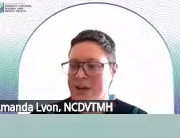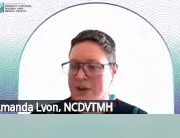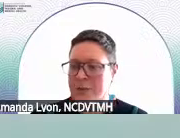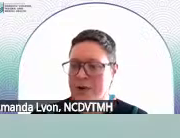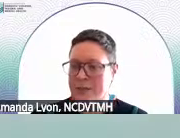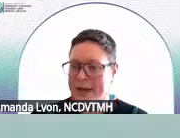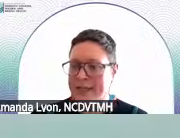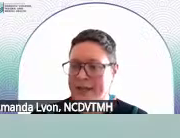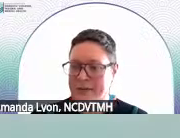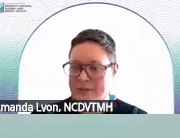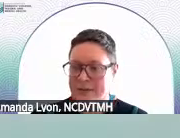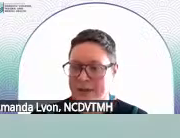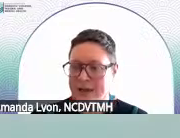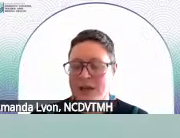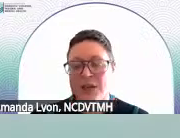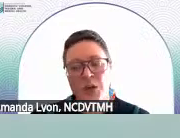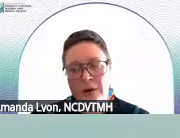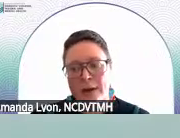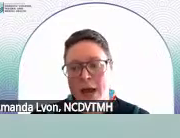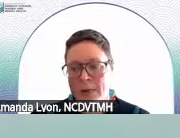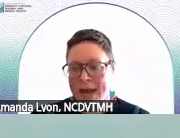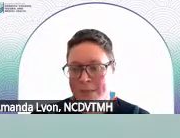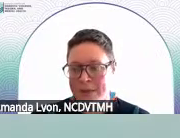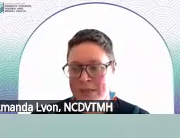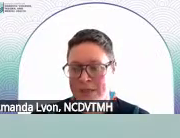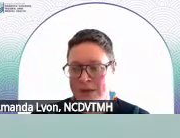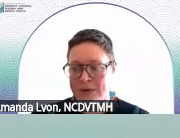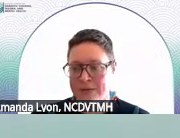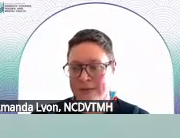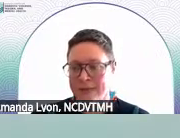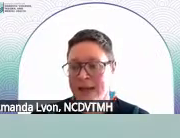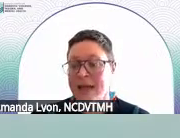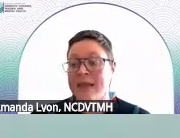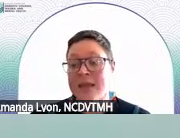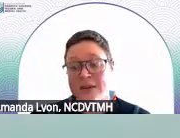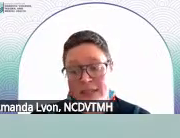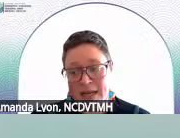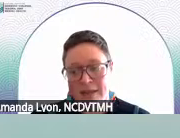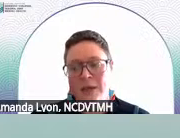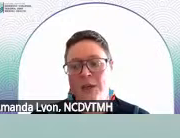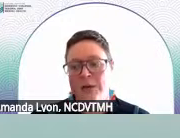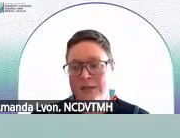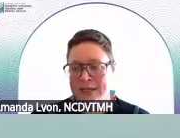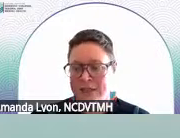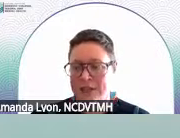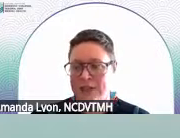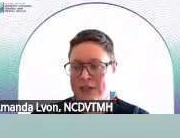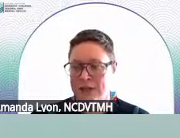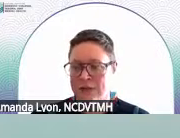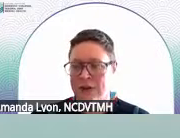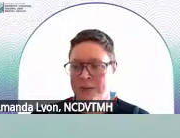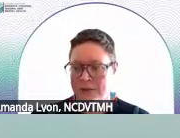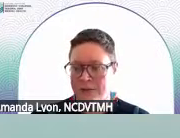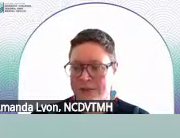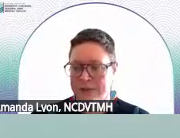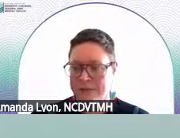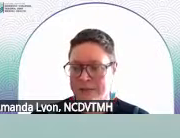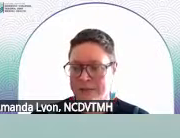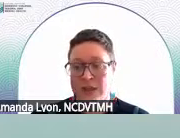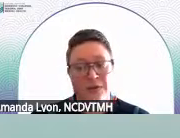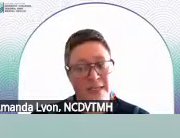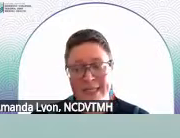like to hear your perspective. You are not what happened to you. There is nothing you did to deserve